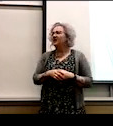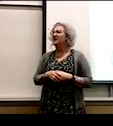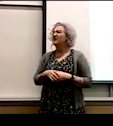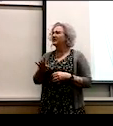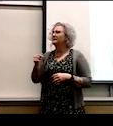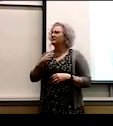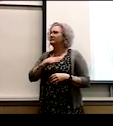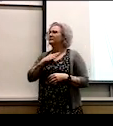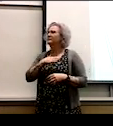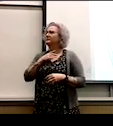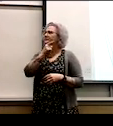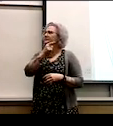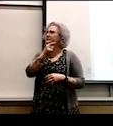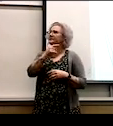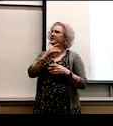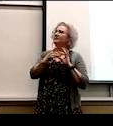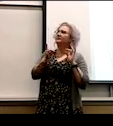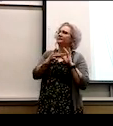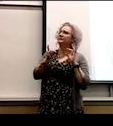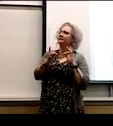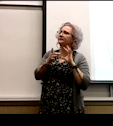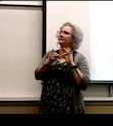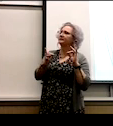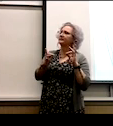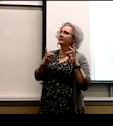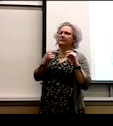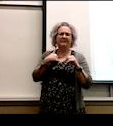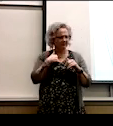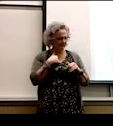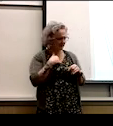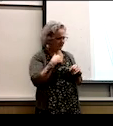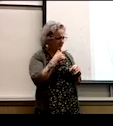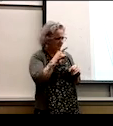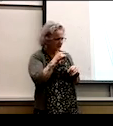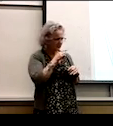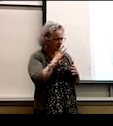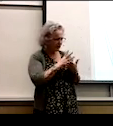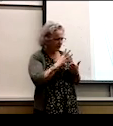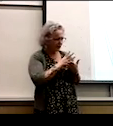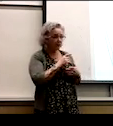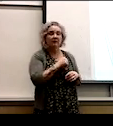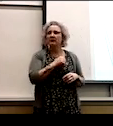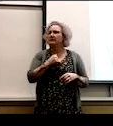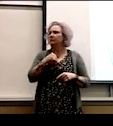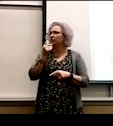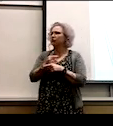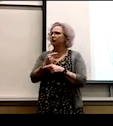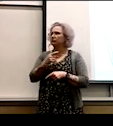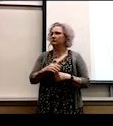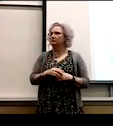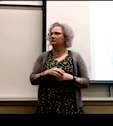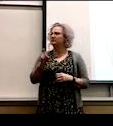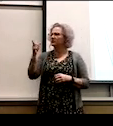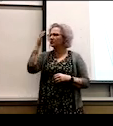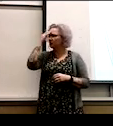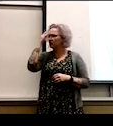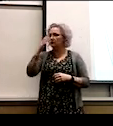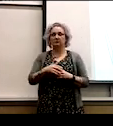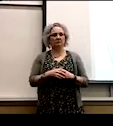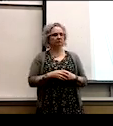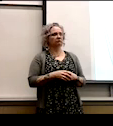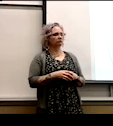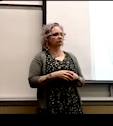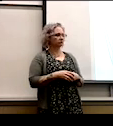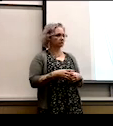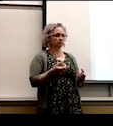group home person. So it's the niceties of language of when you meet someone new and you have a friend that you know, that you are aware of that